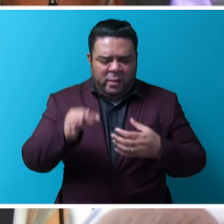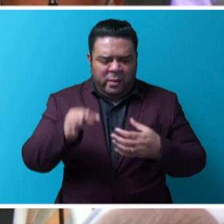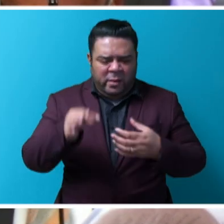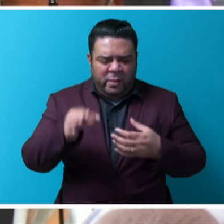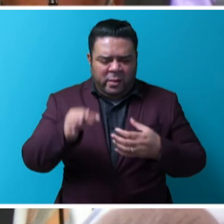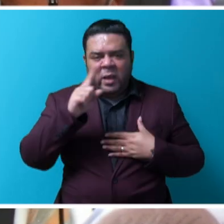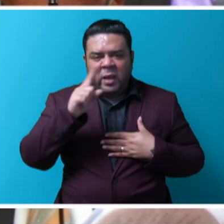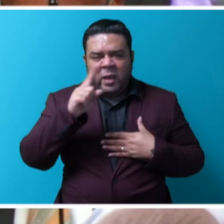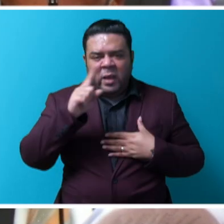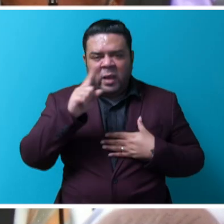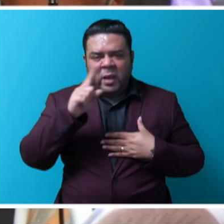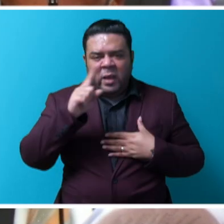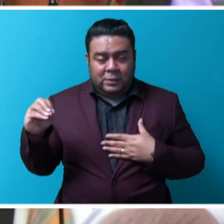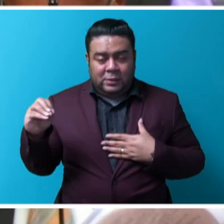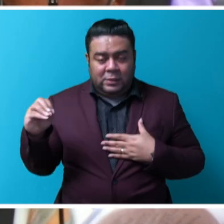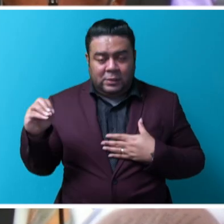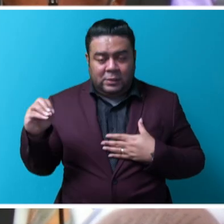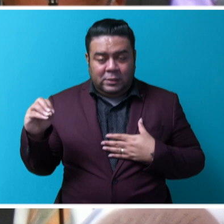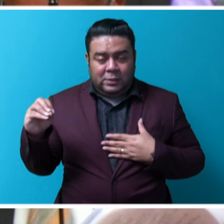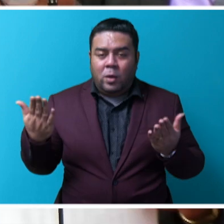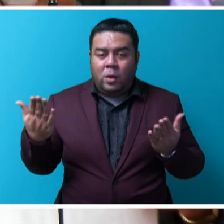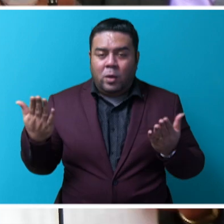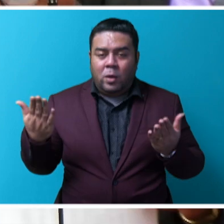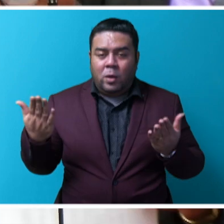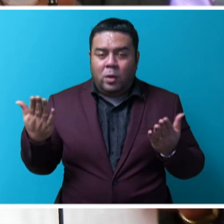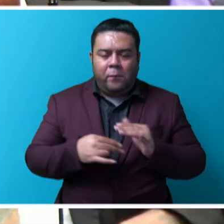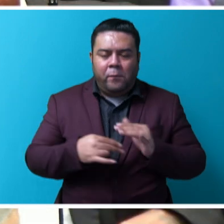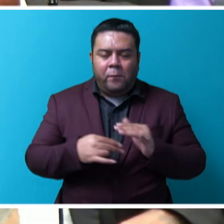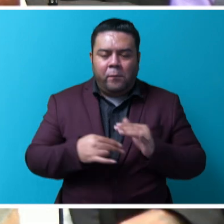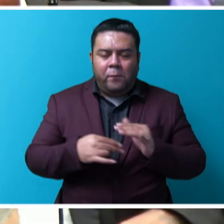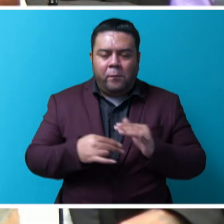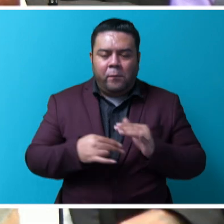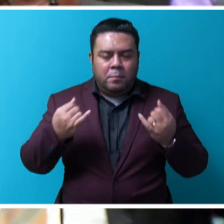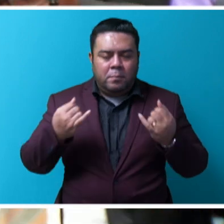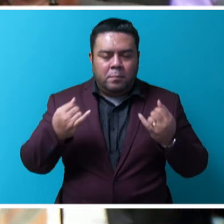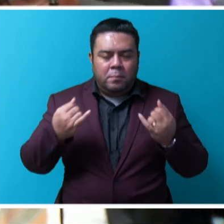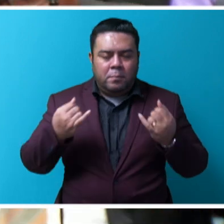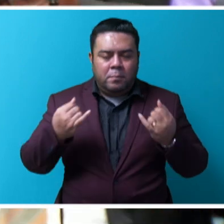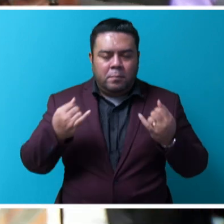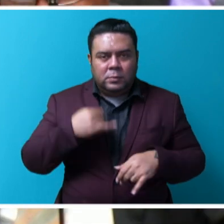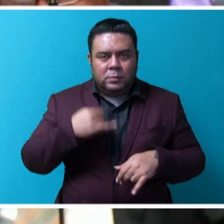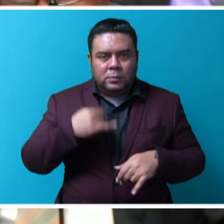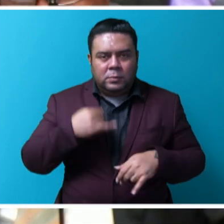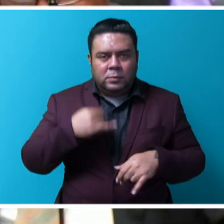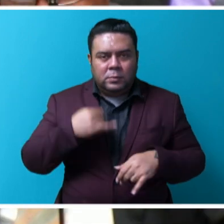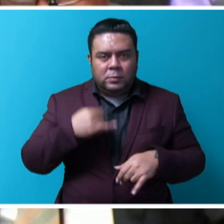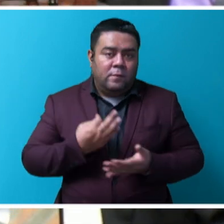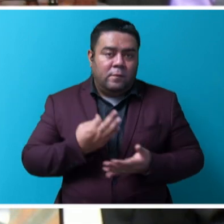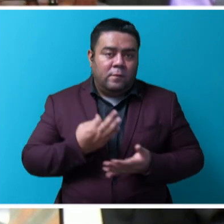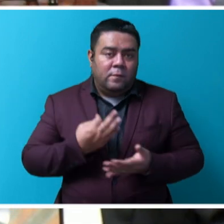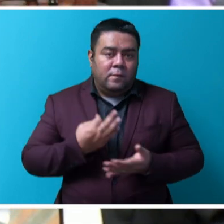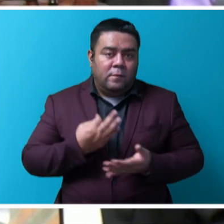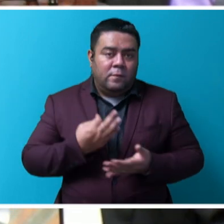19 additional communities. Let me clarify, there are not confirmed relocation sites. There are